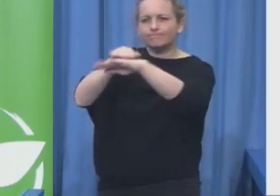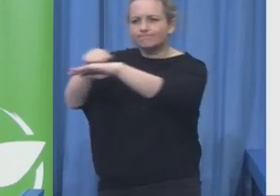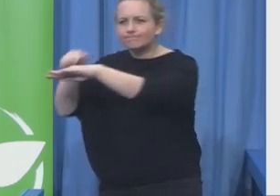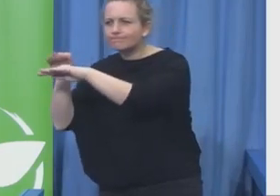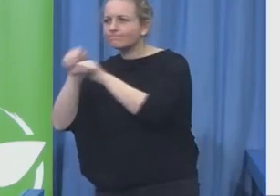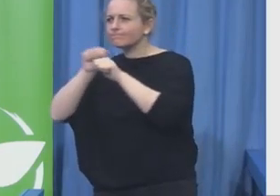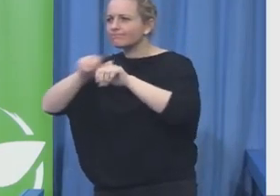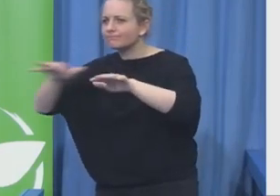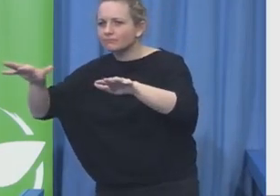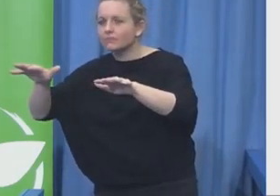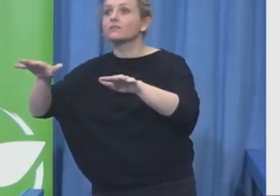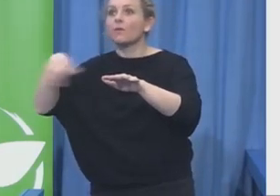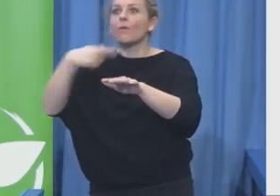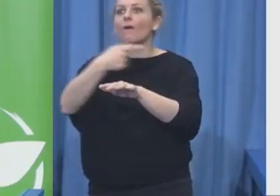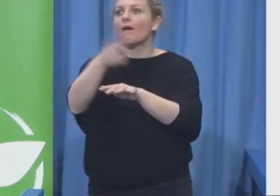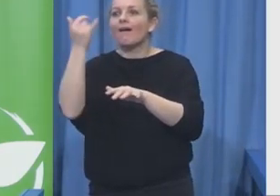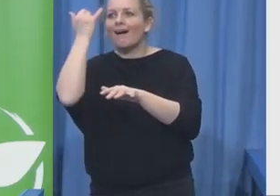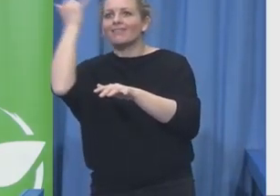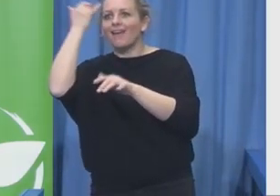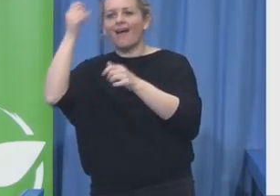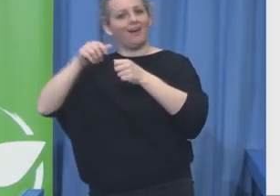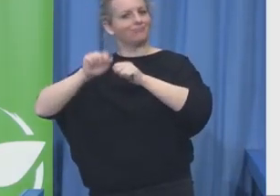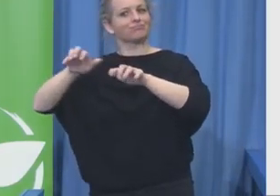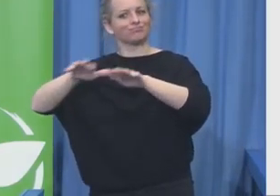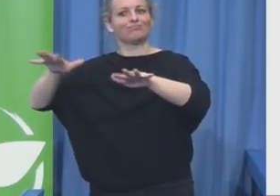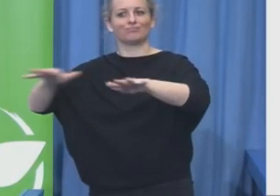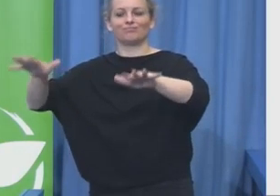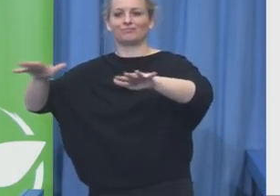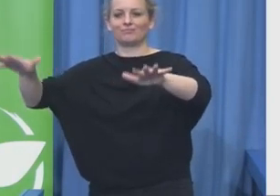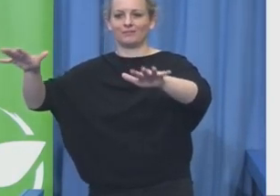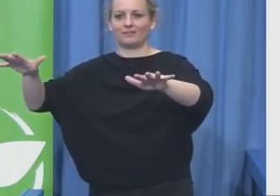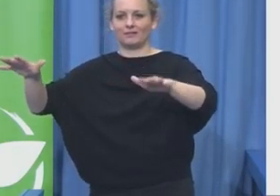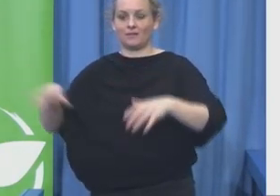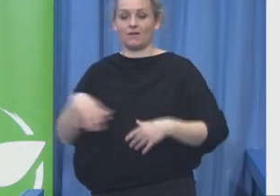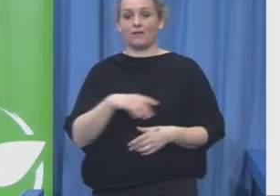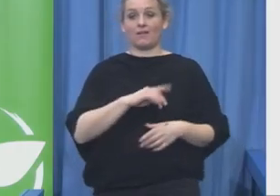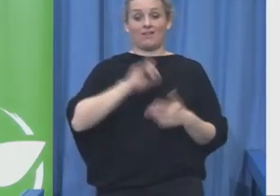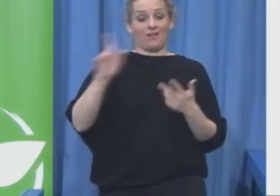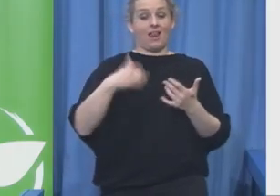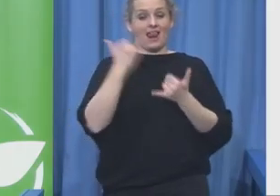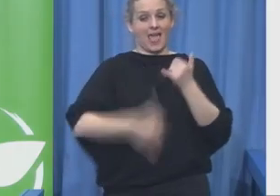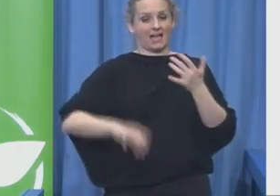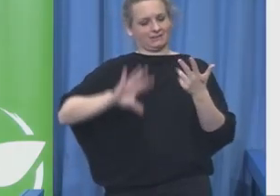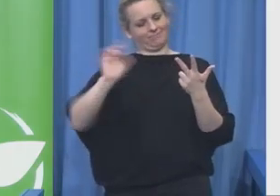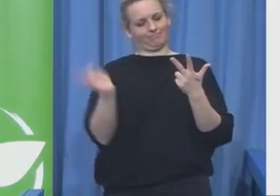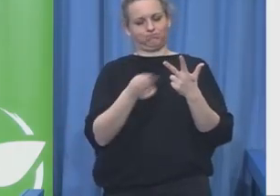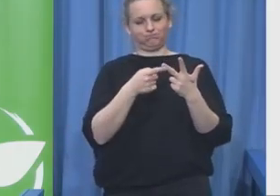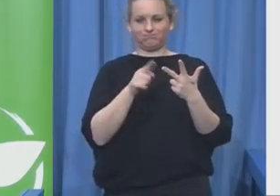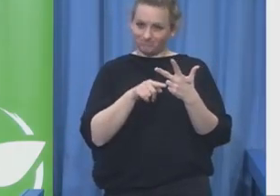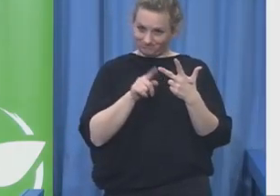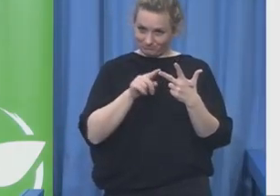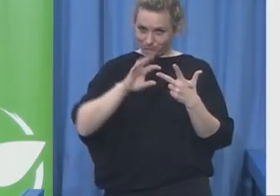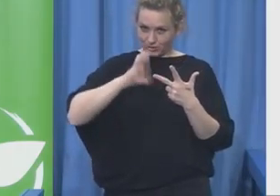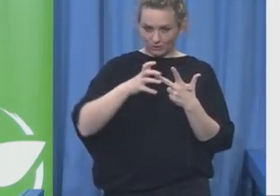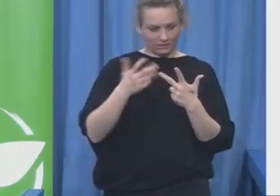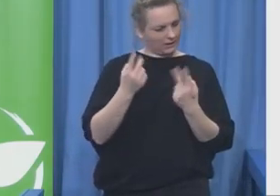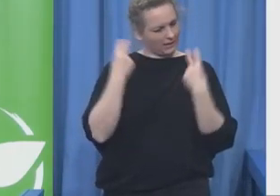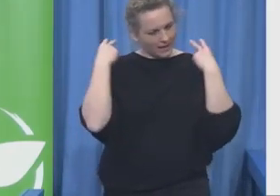And one final and very important feature that I'll mention that all of these projects